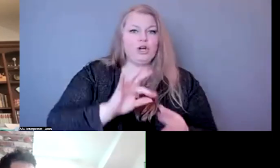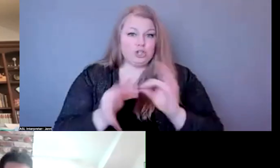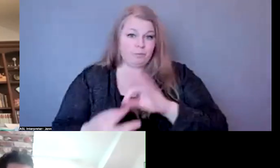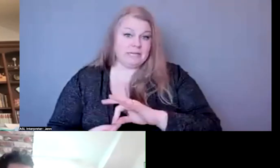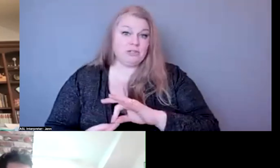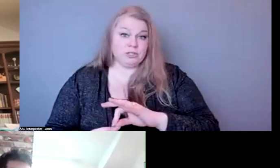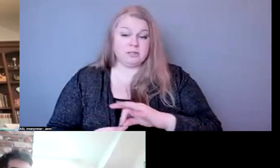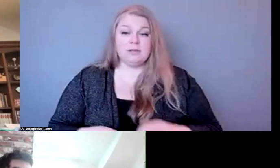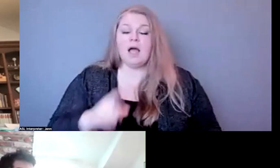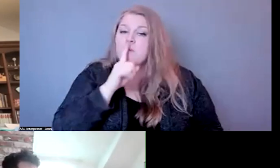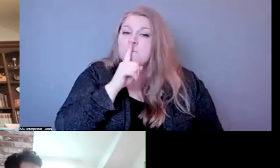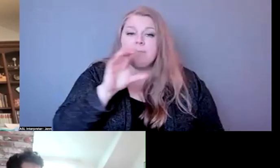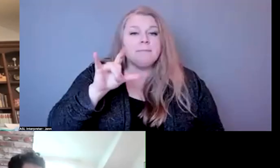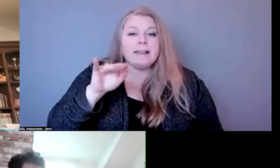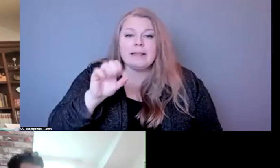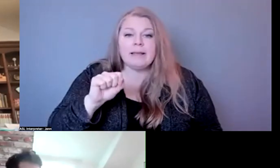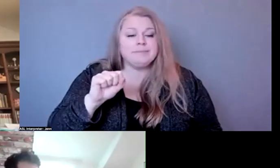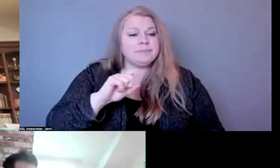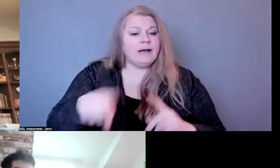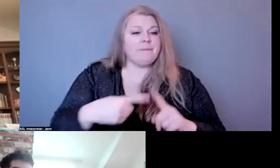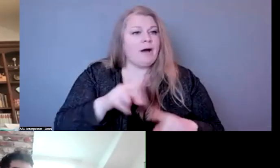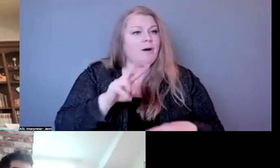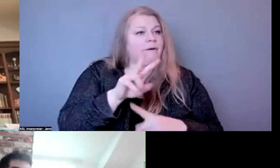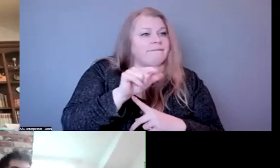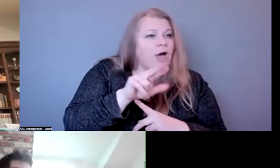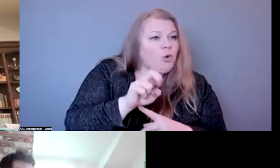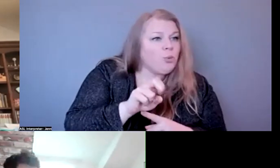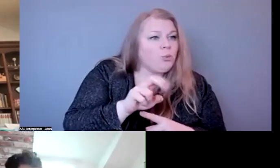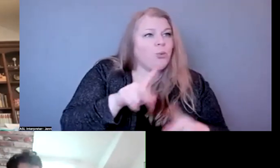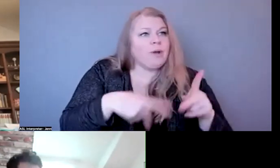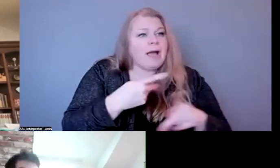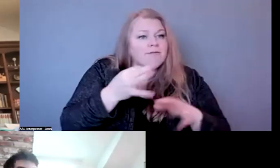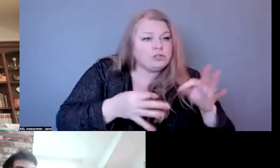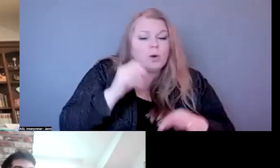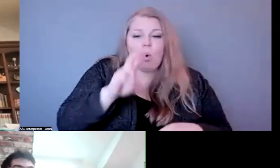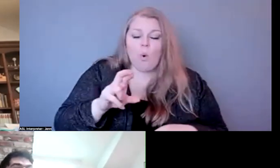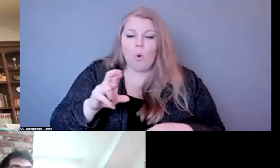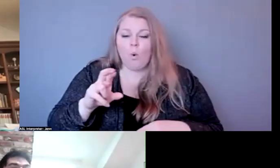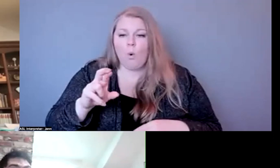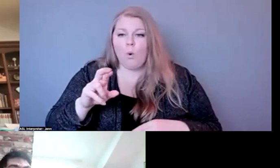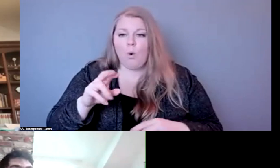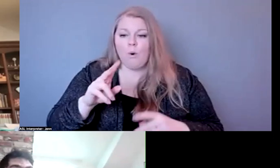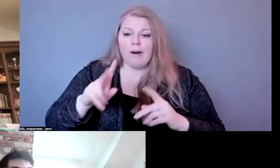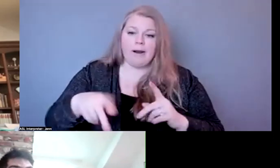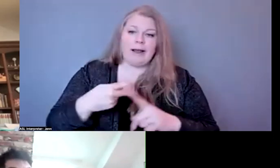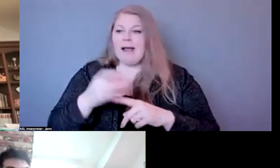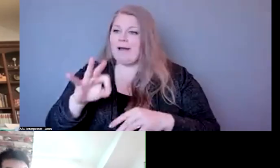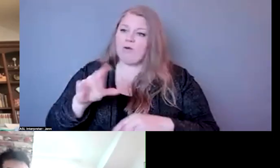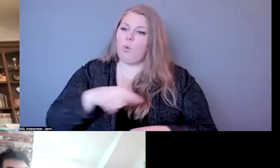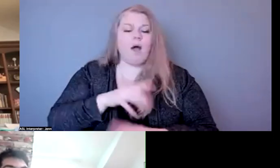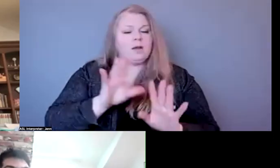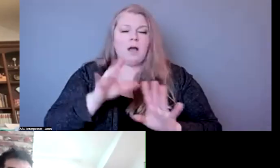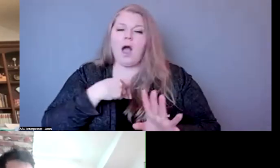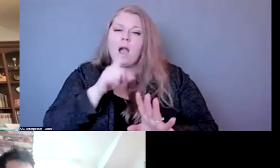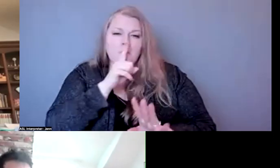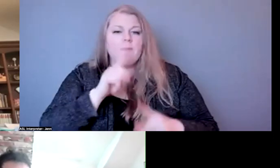Not making any claims about value judgments or objective assertions about level of quality, just that this is